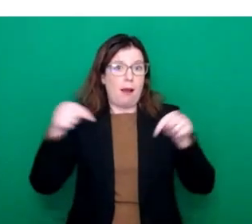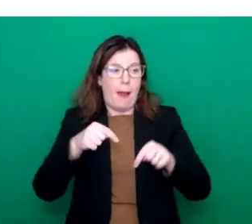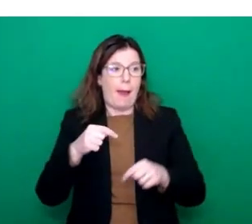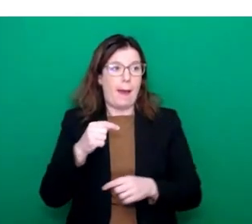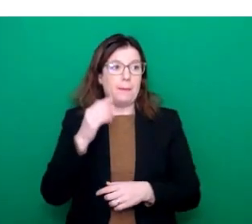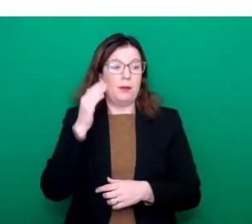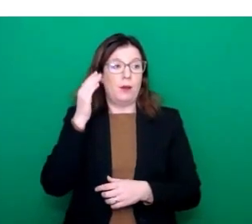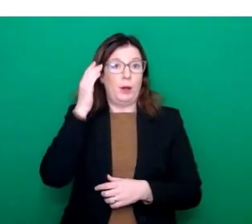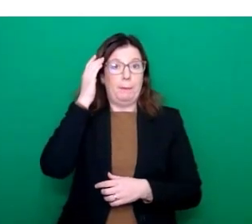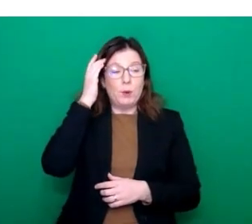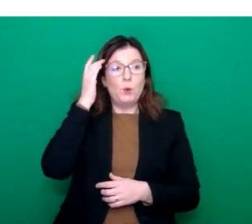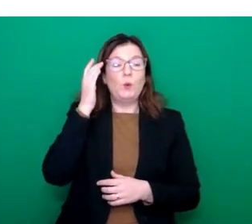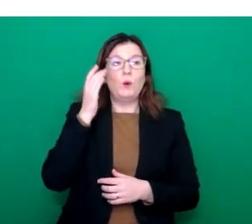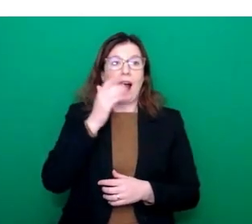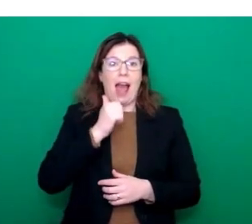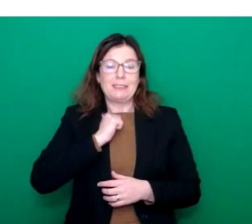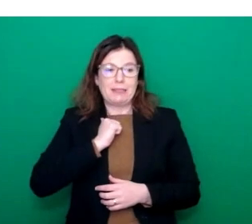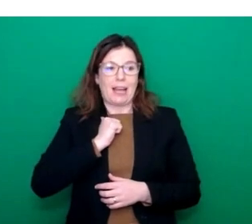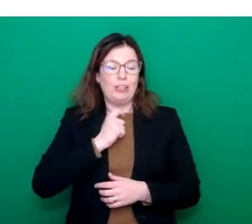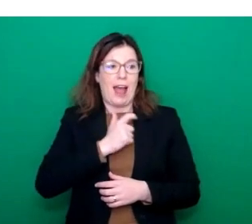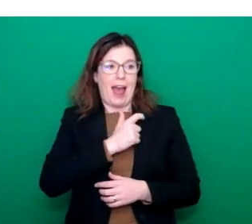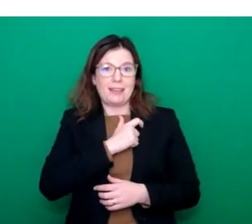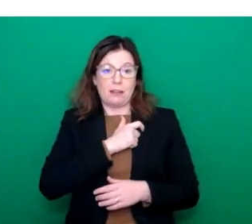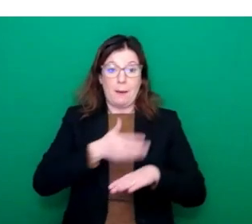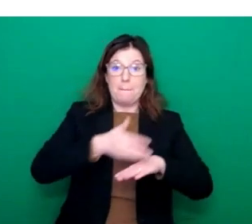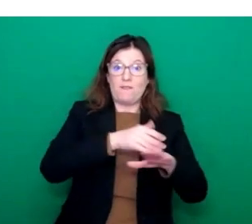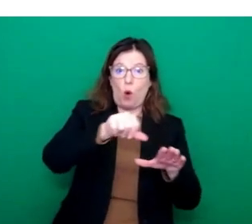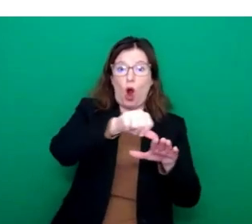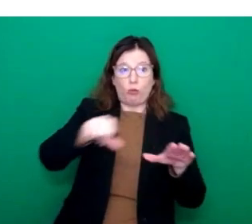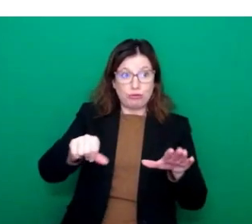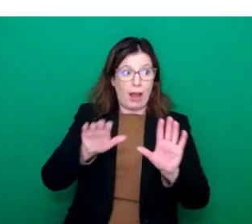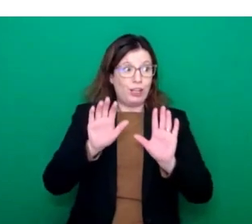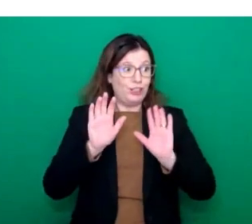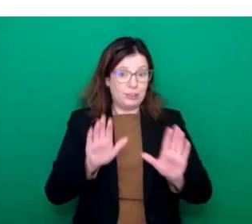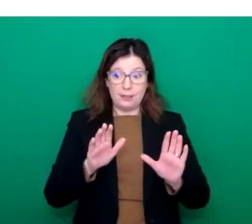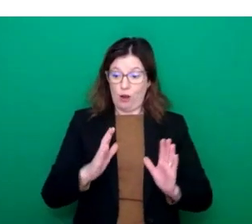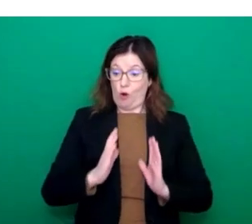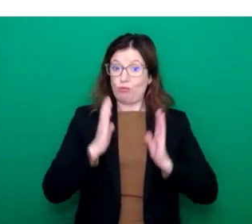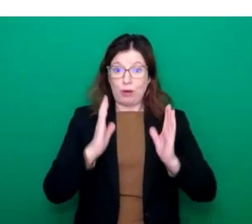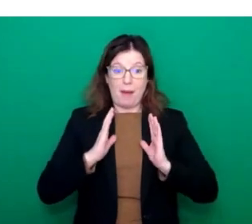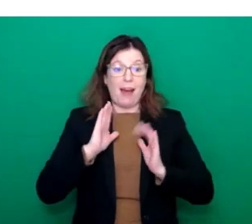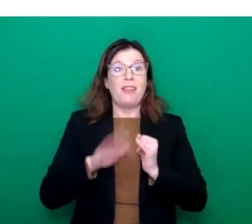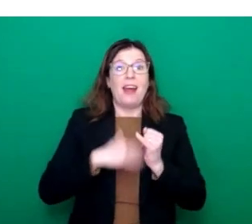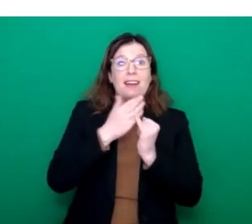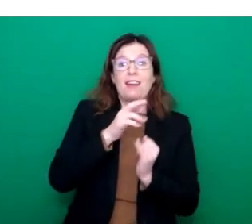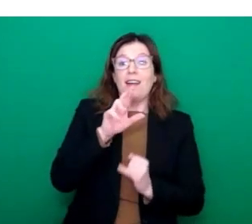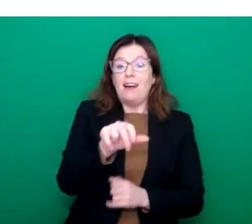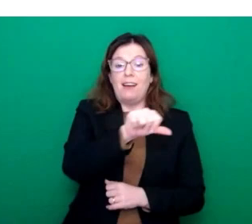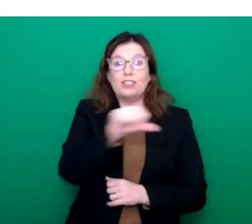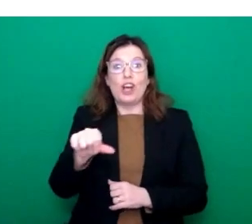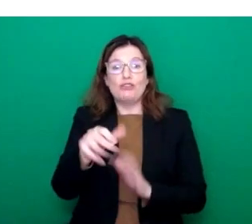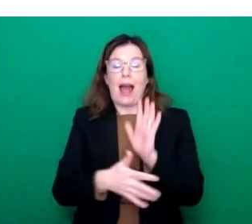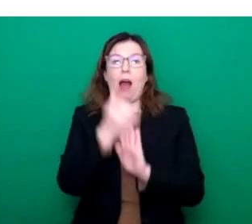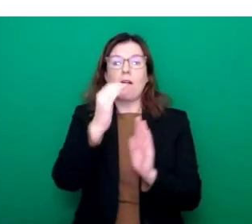anxiety, their expectations before surgery, to hopefully improve their surgery outcomes afterwards. And we are really excited